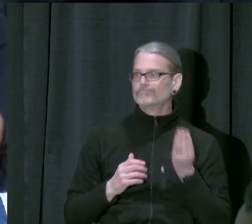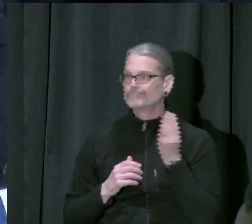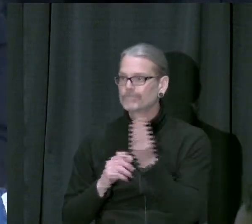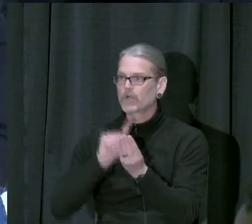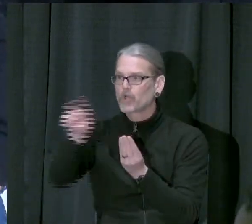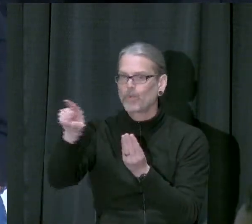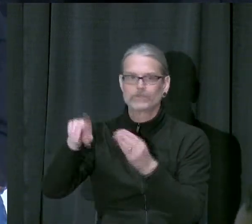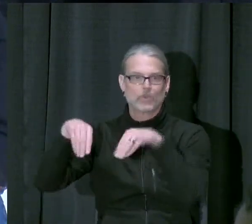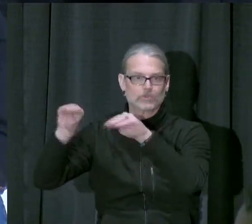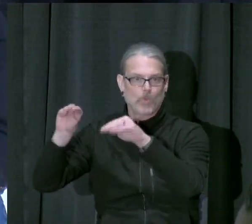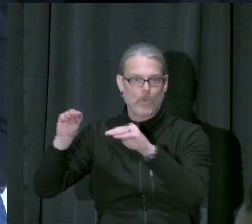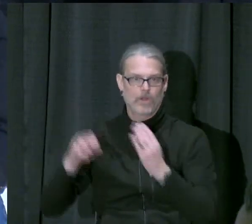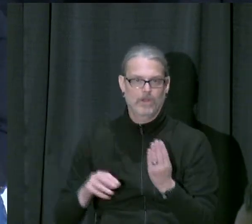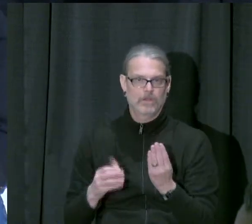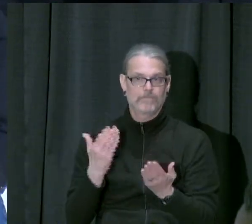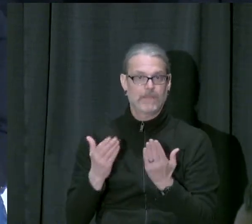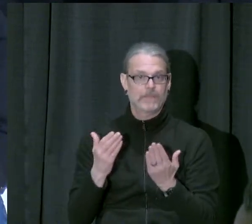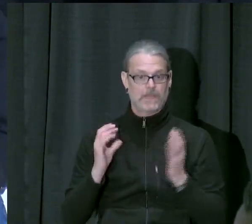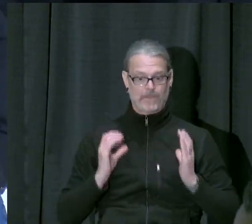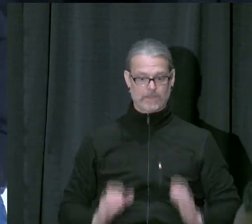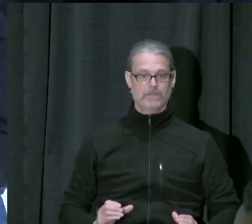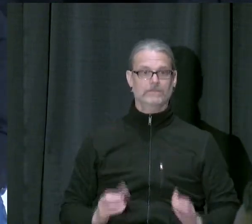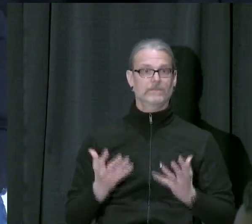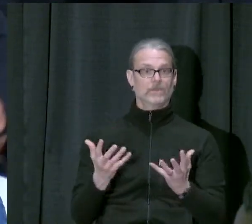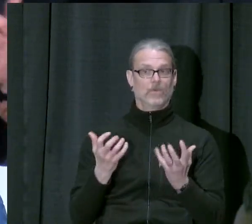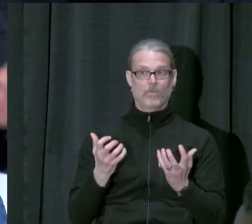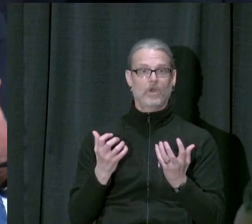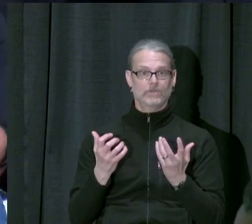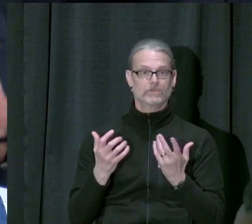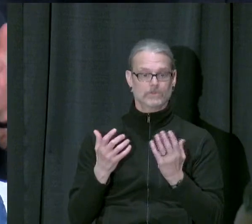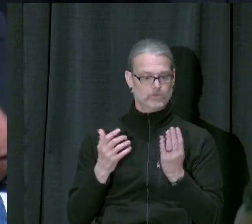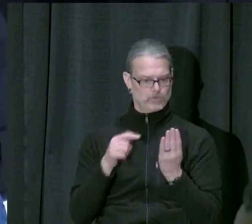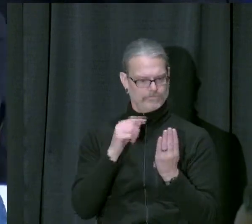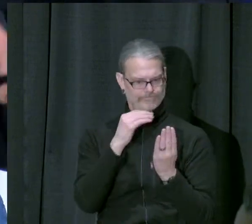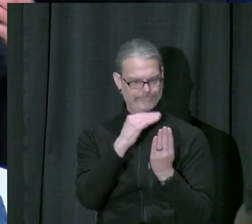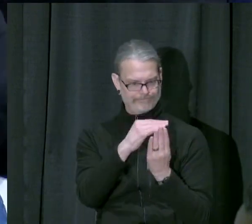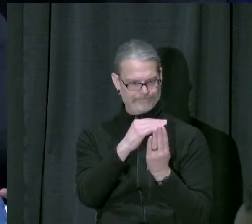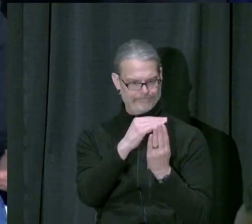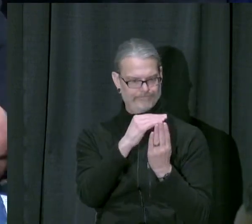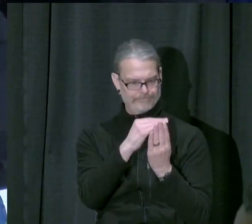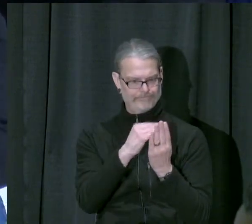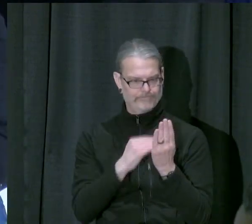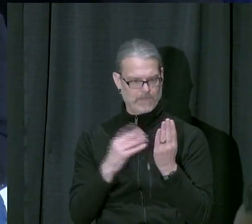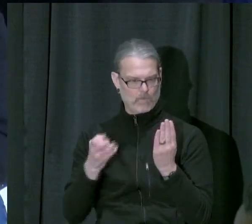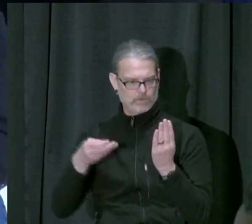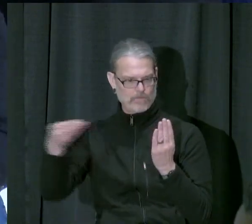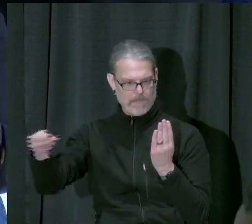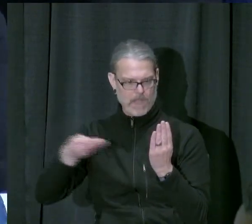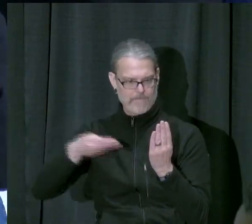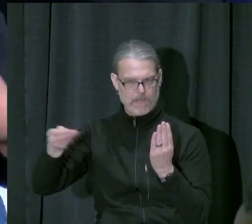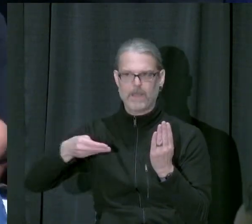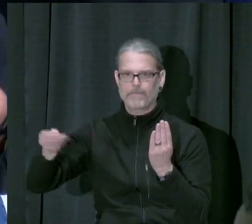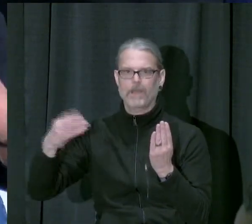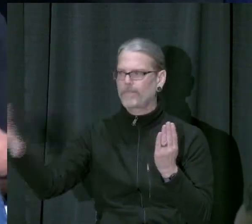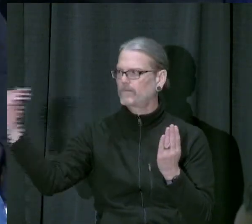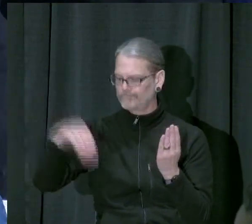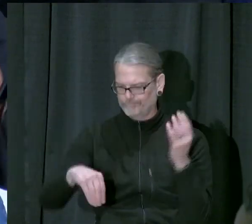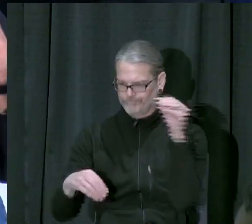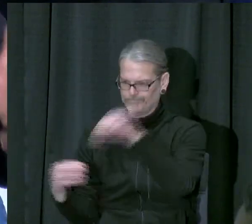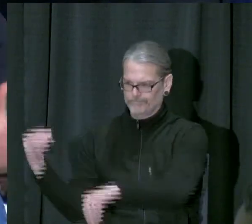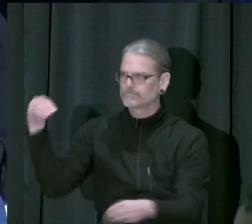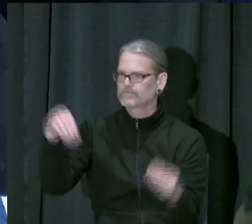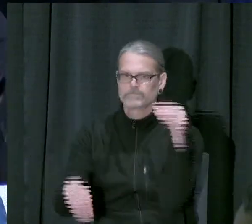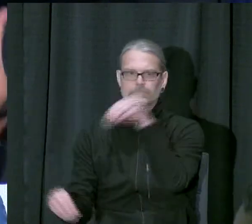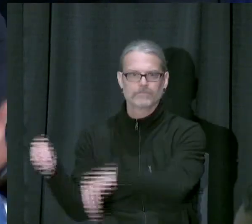and customers may want to actually go through their list and buy those items, we have an opportunity to